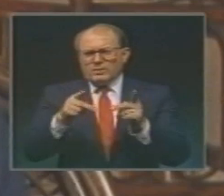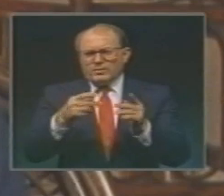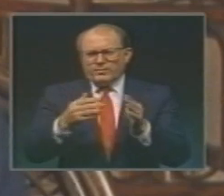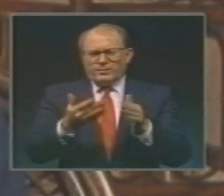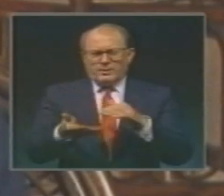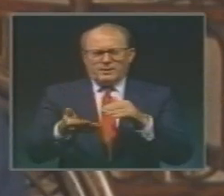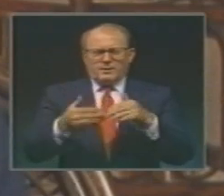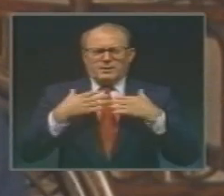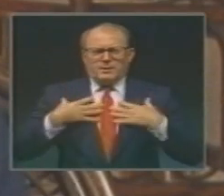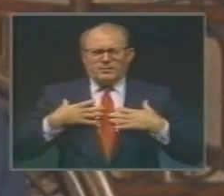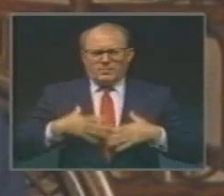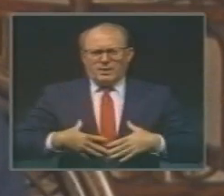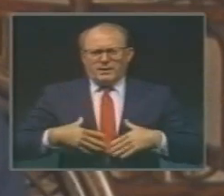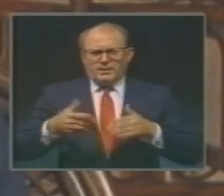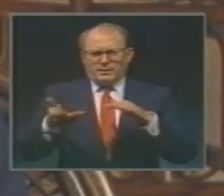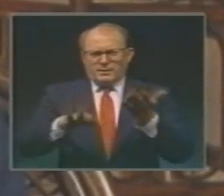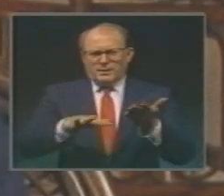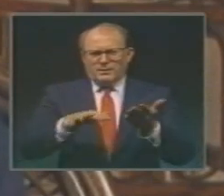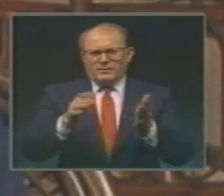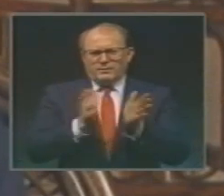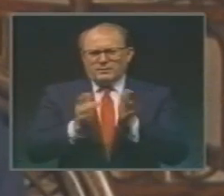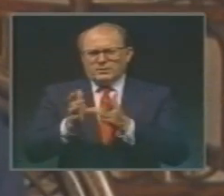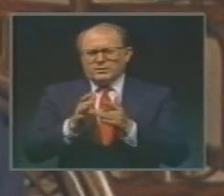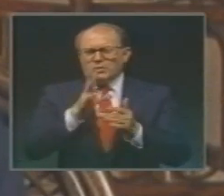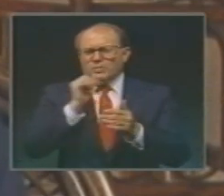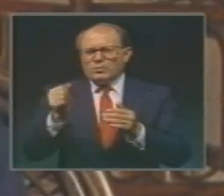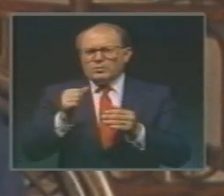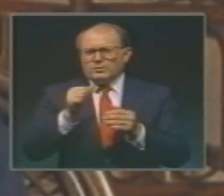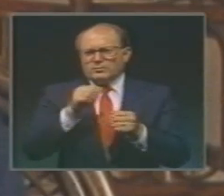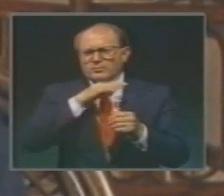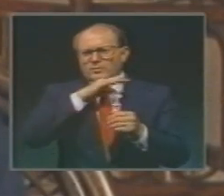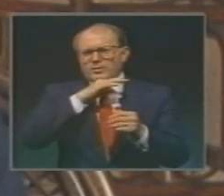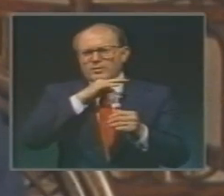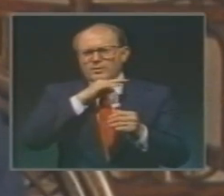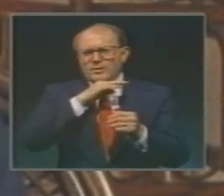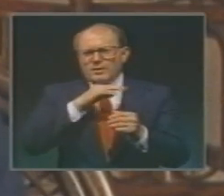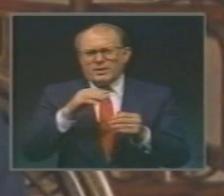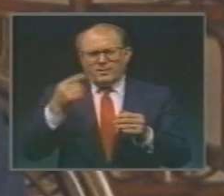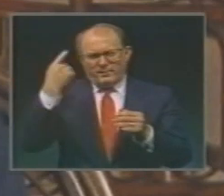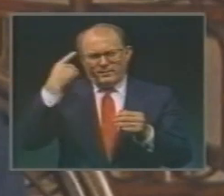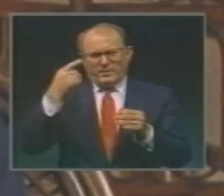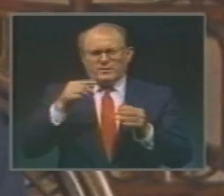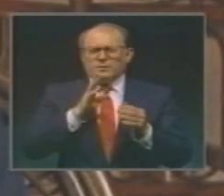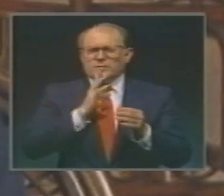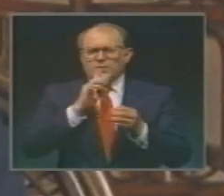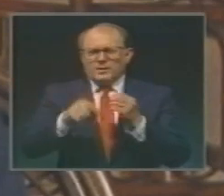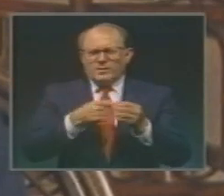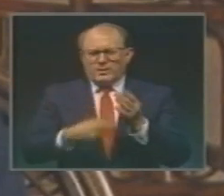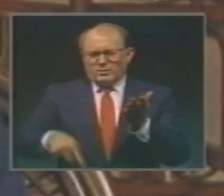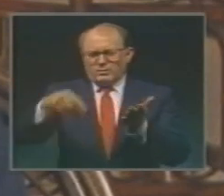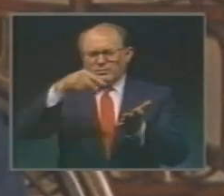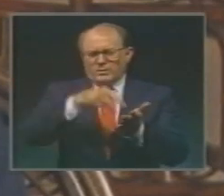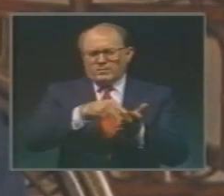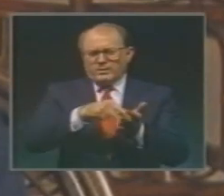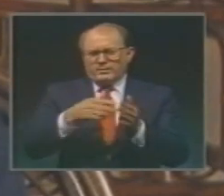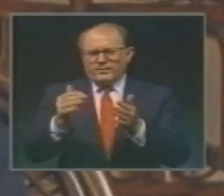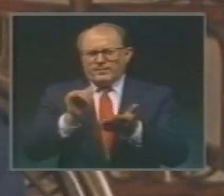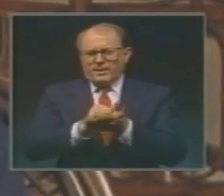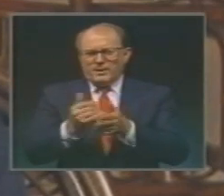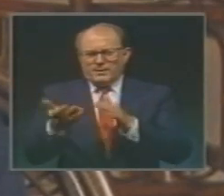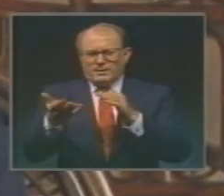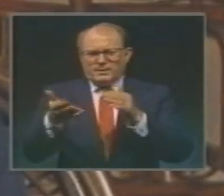dead body was repulsive and it was unclean. And to talk to them about the resurrection of that dead